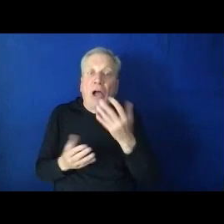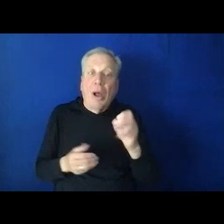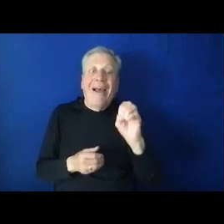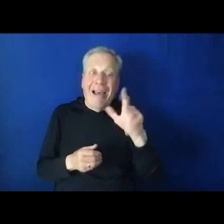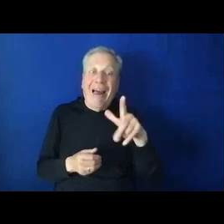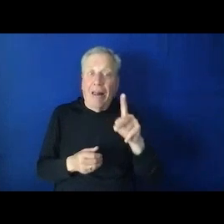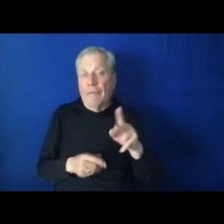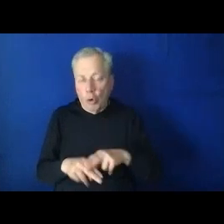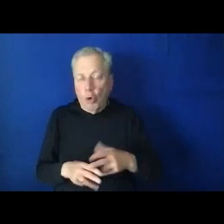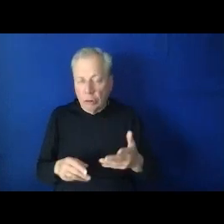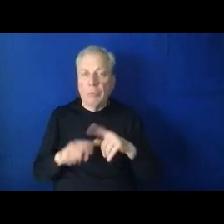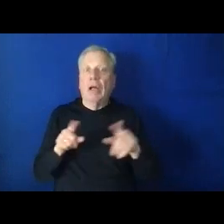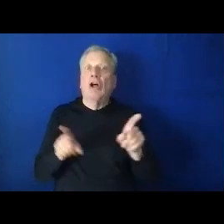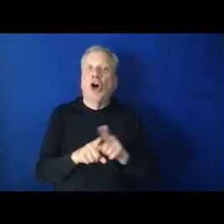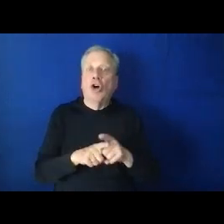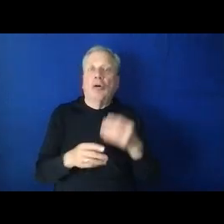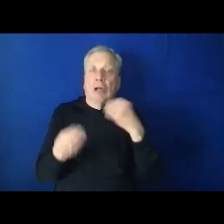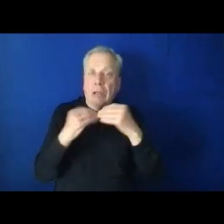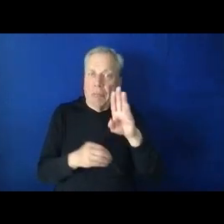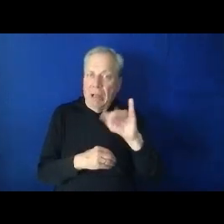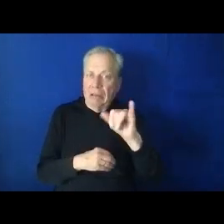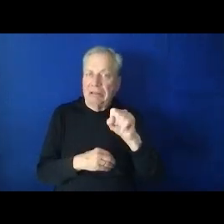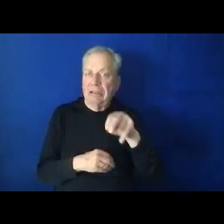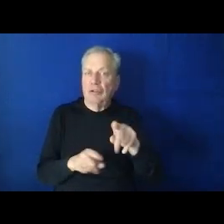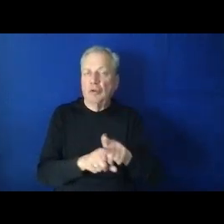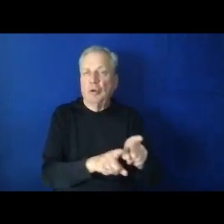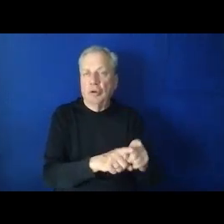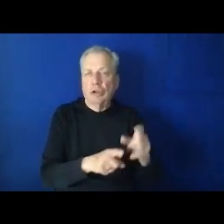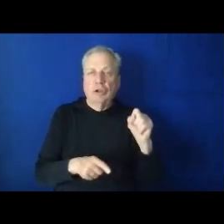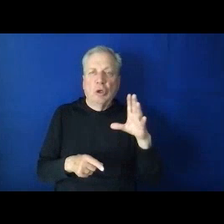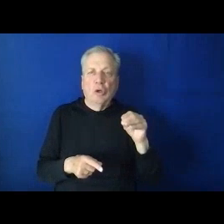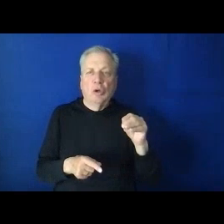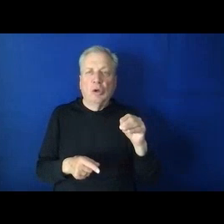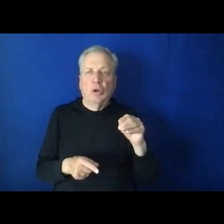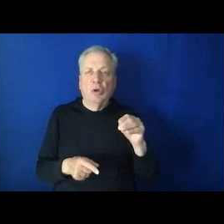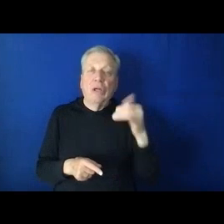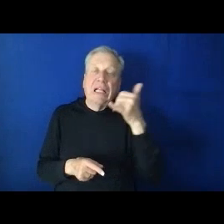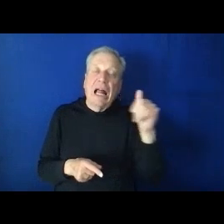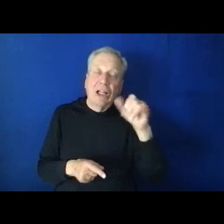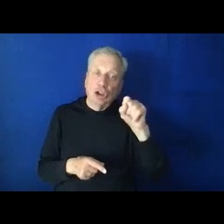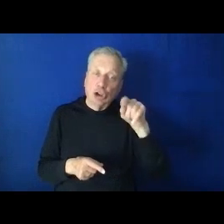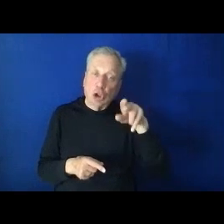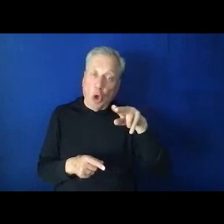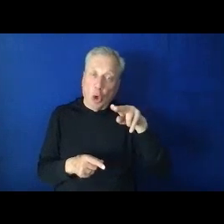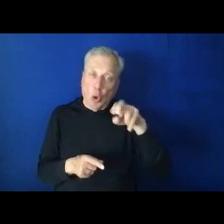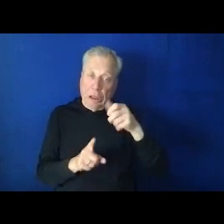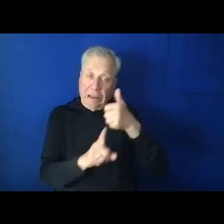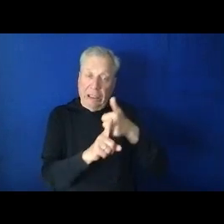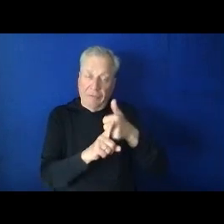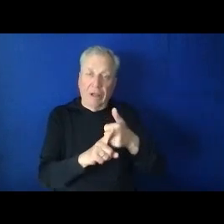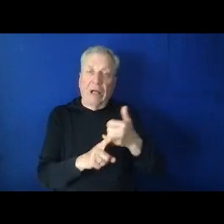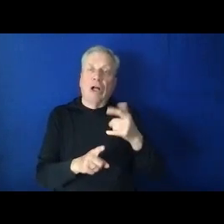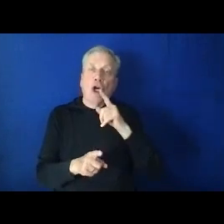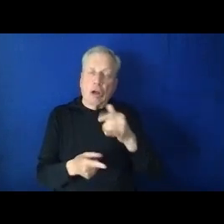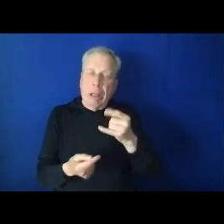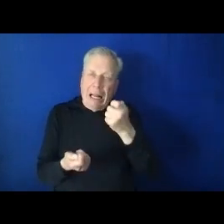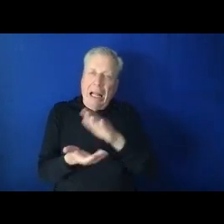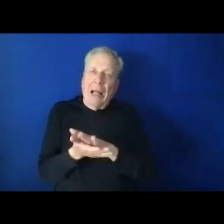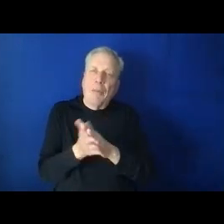certainly, but they're also consuming bison as well. And Yellowstone itself has become a little bit more